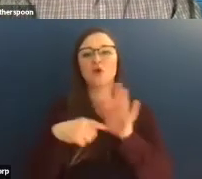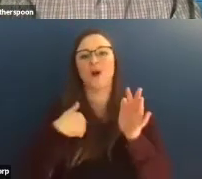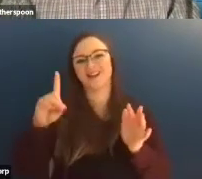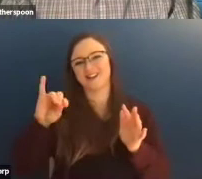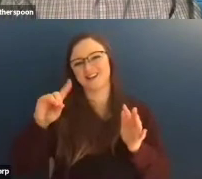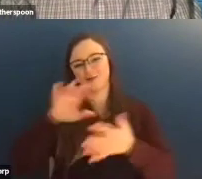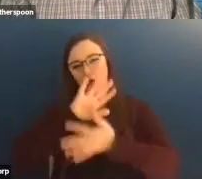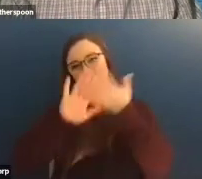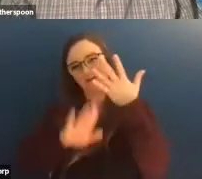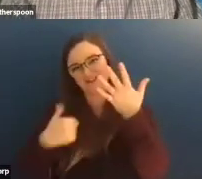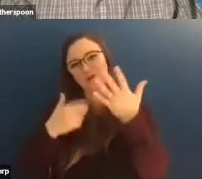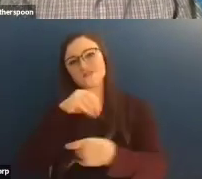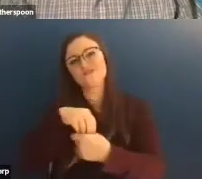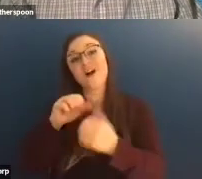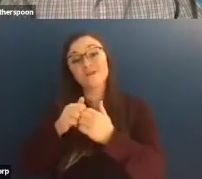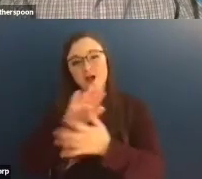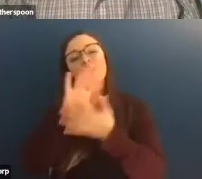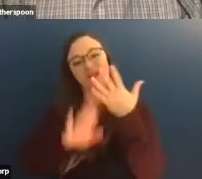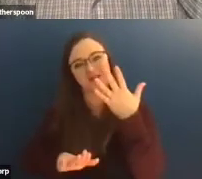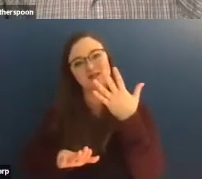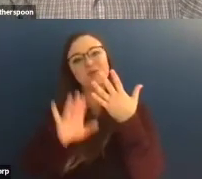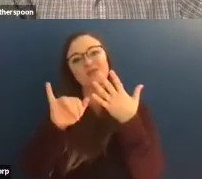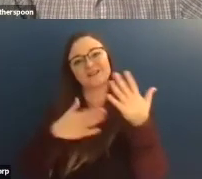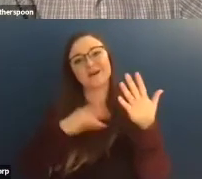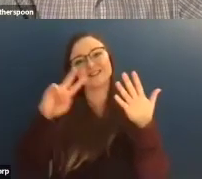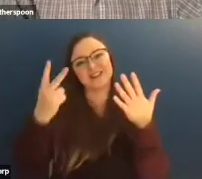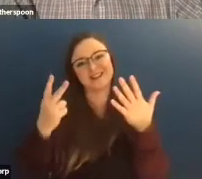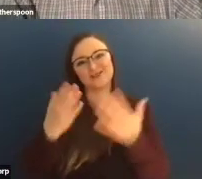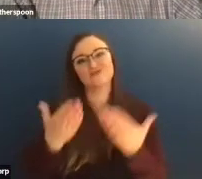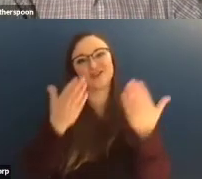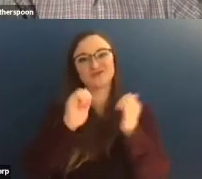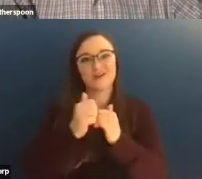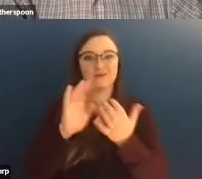And so I second that suggestion in terms of trying to be creative during this time.